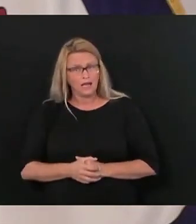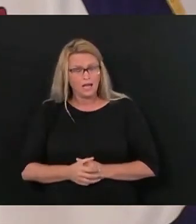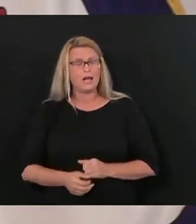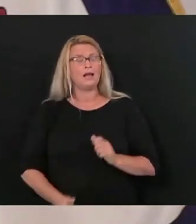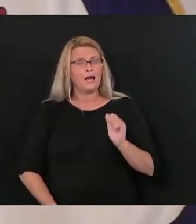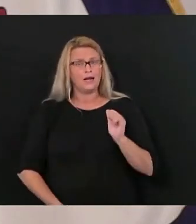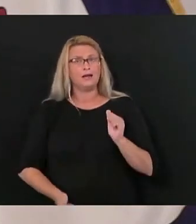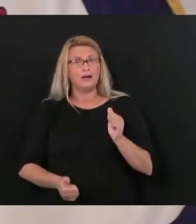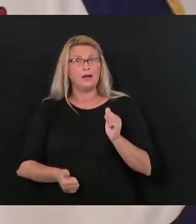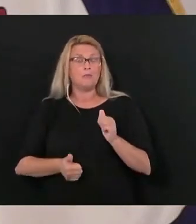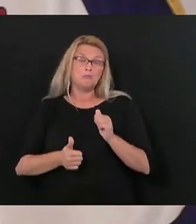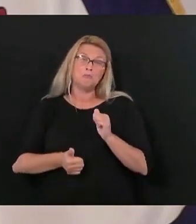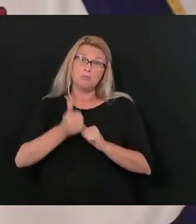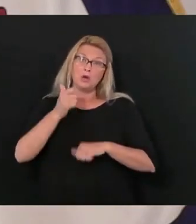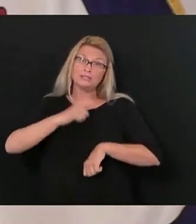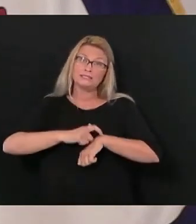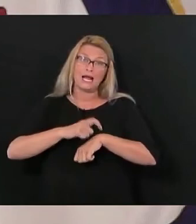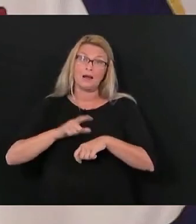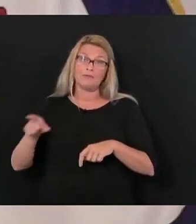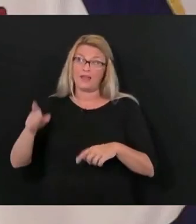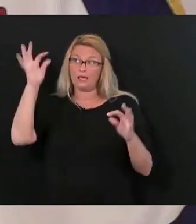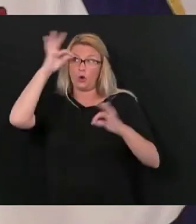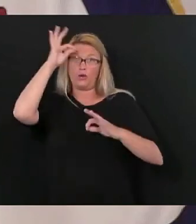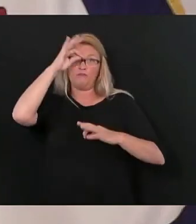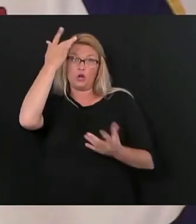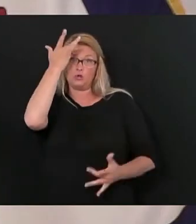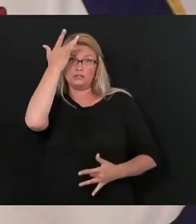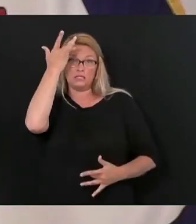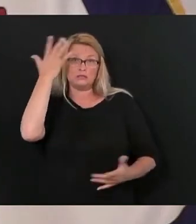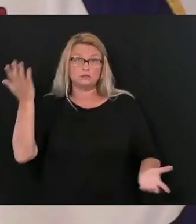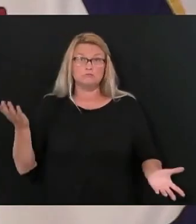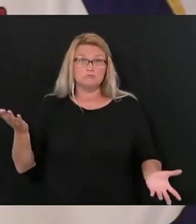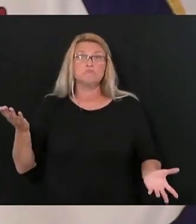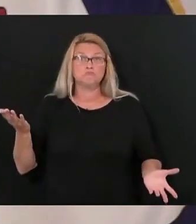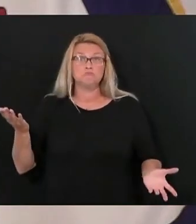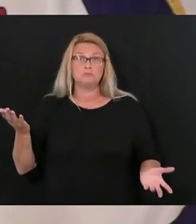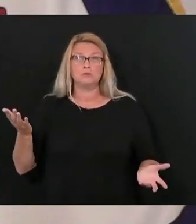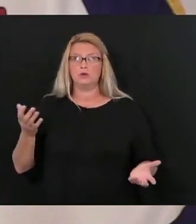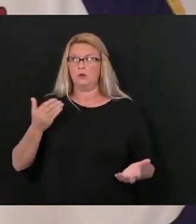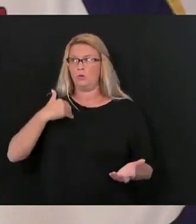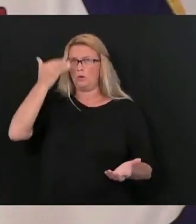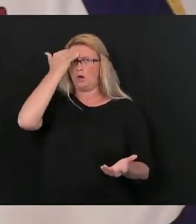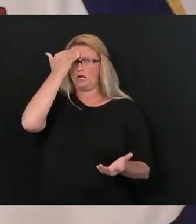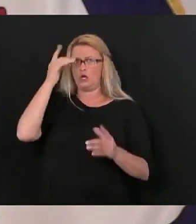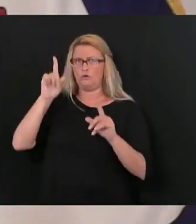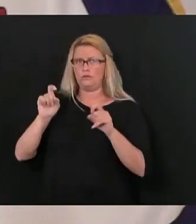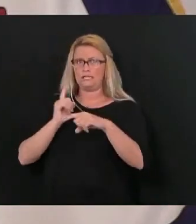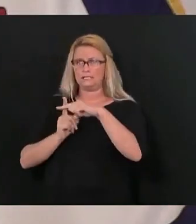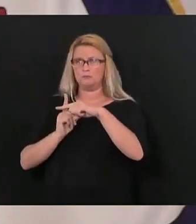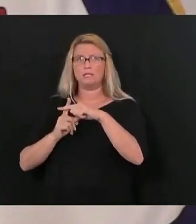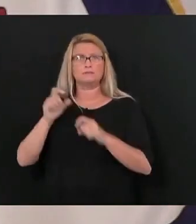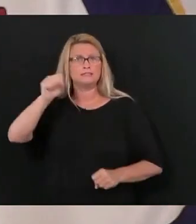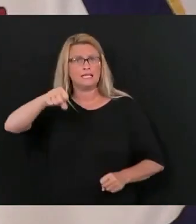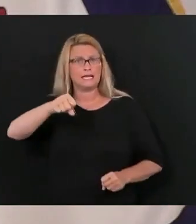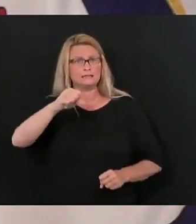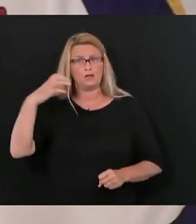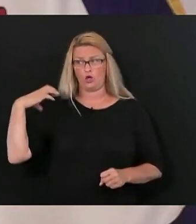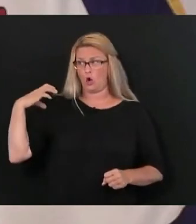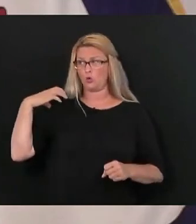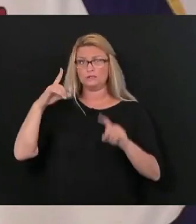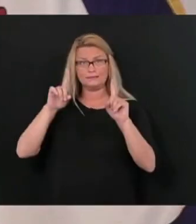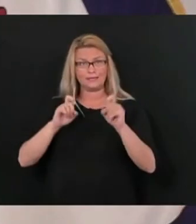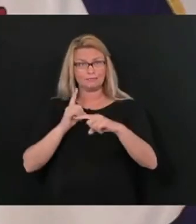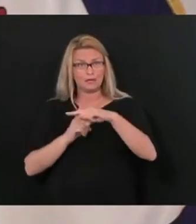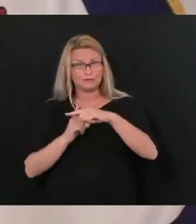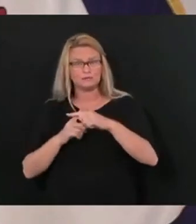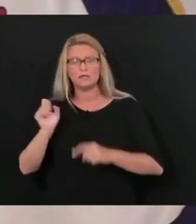be asymptomatic. Do we want to know if a coach is testing positive? Well, of course we do. And will that help us in that community?